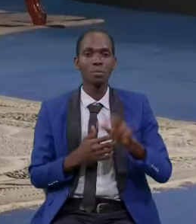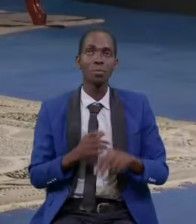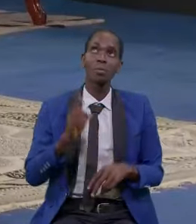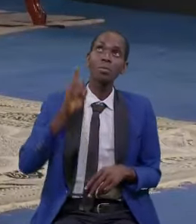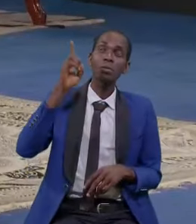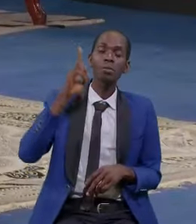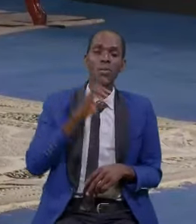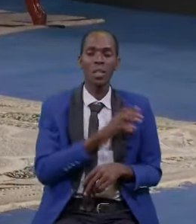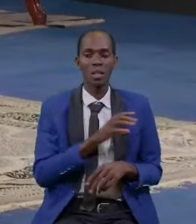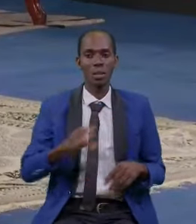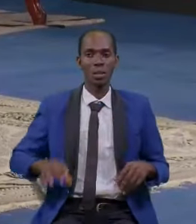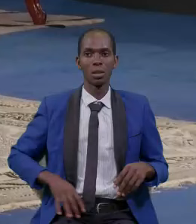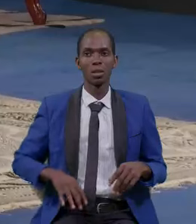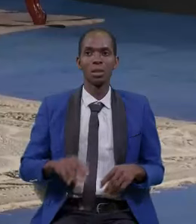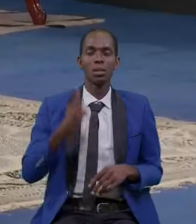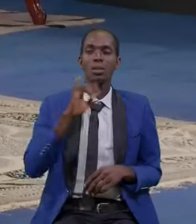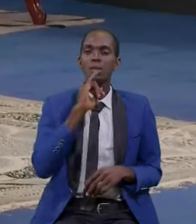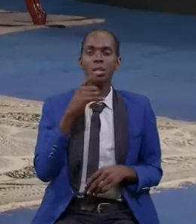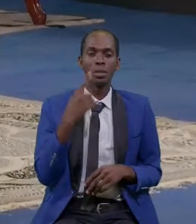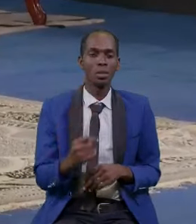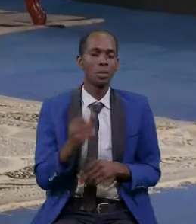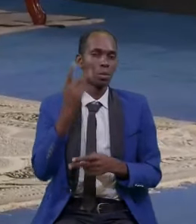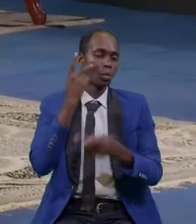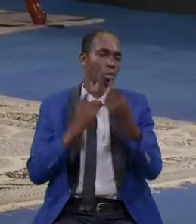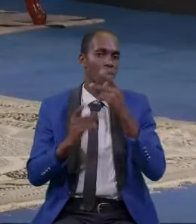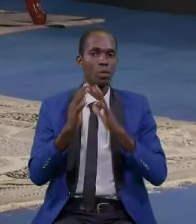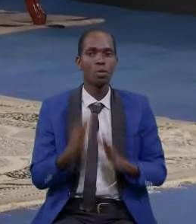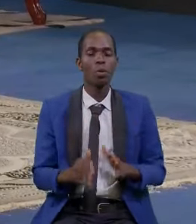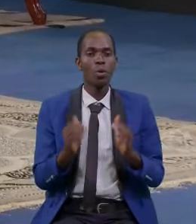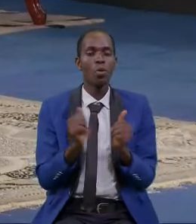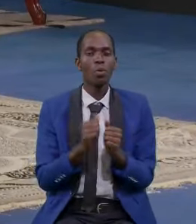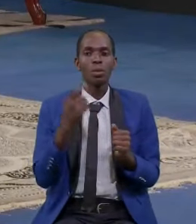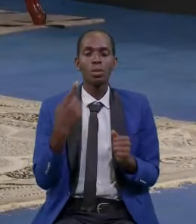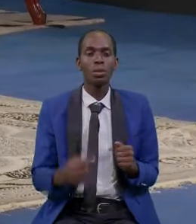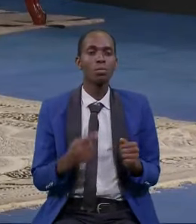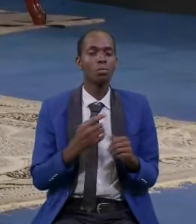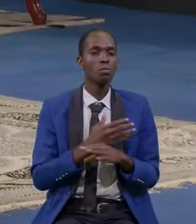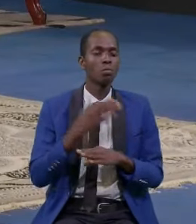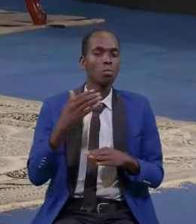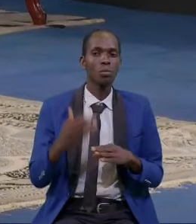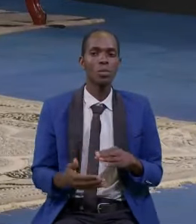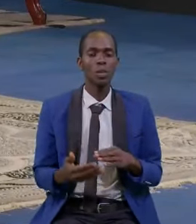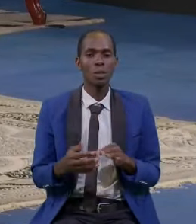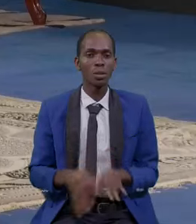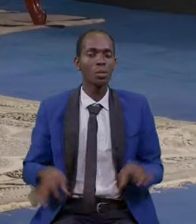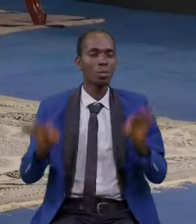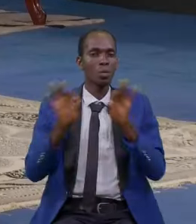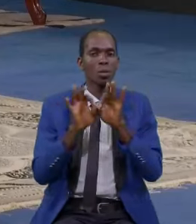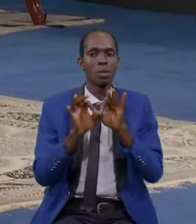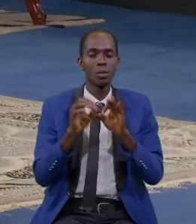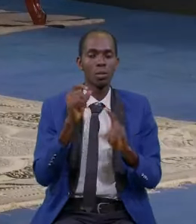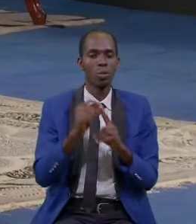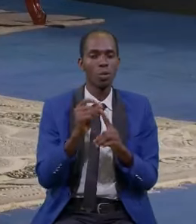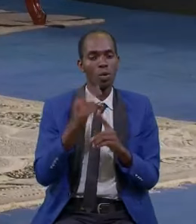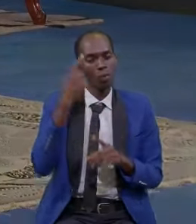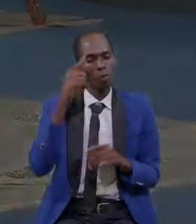prophet with the sole significant sentence for every soul. In Acts